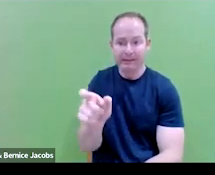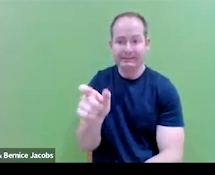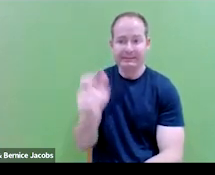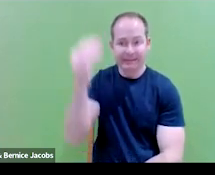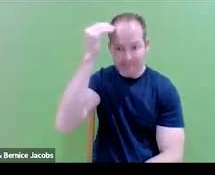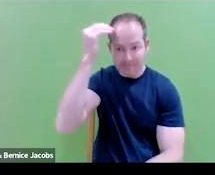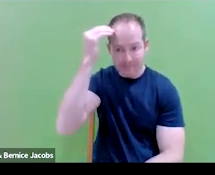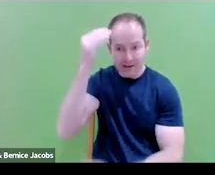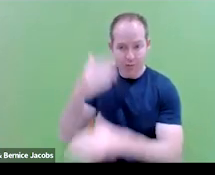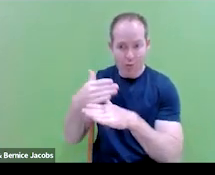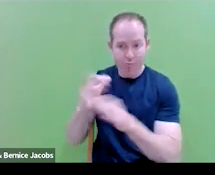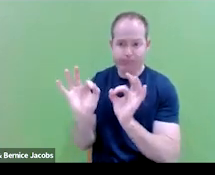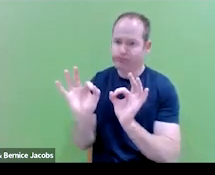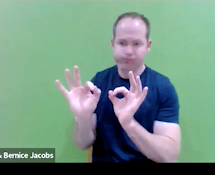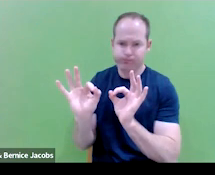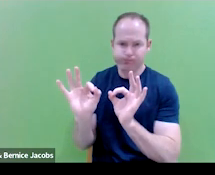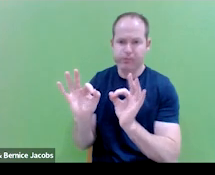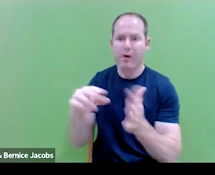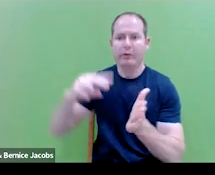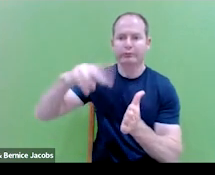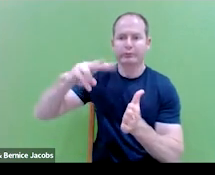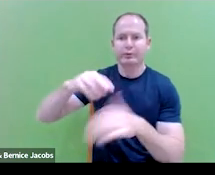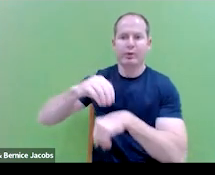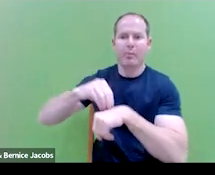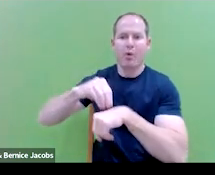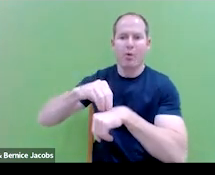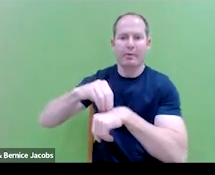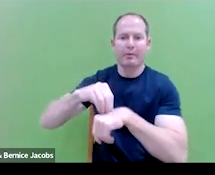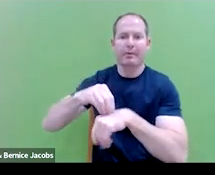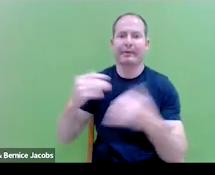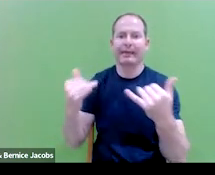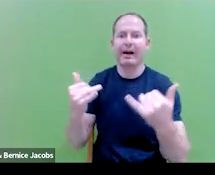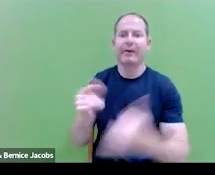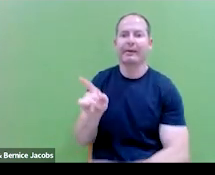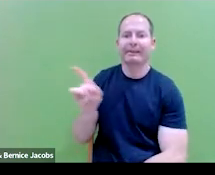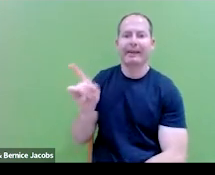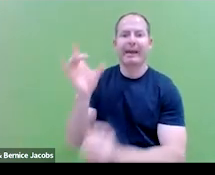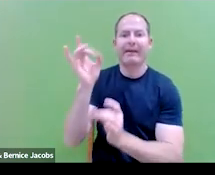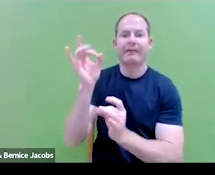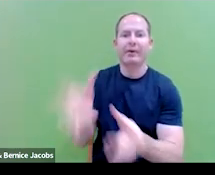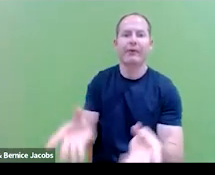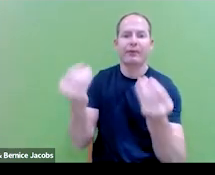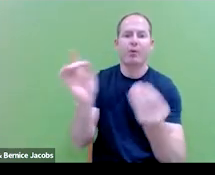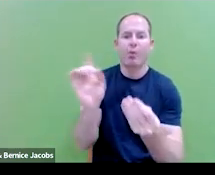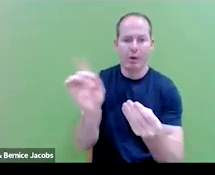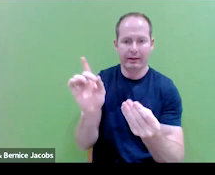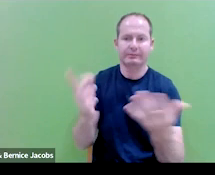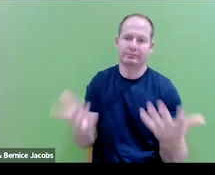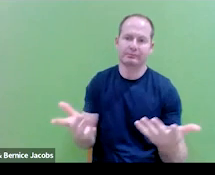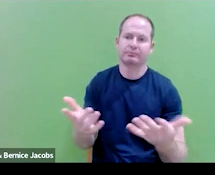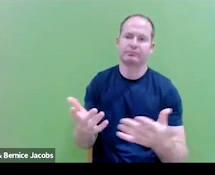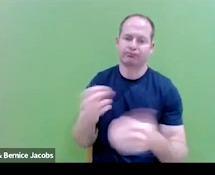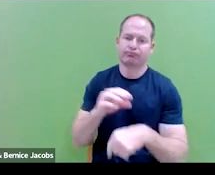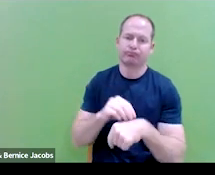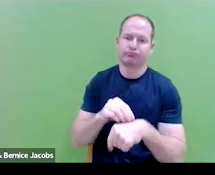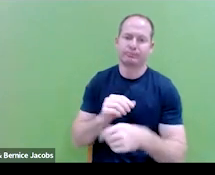dyslexia. And so we can now simulate what that feels like in terms of what information they can and cannot see.